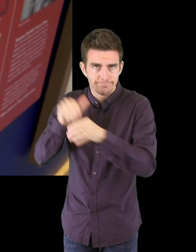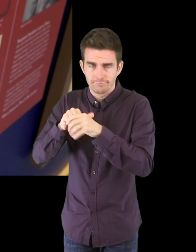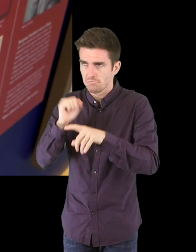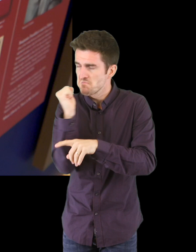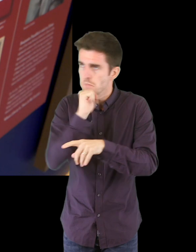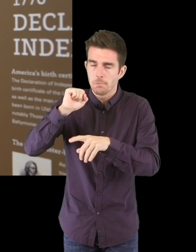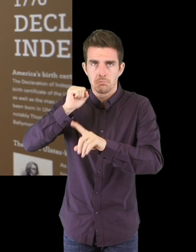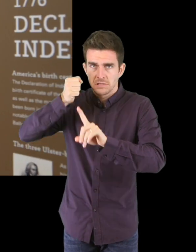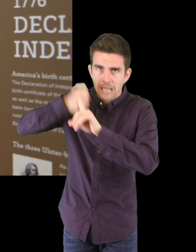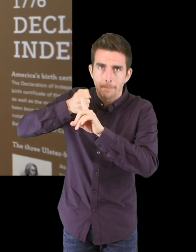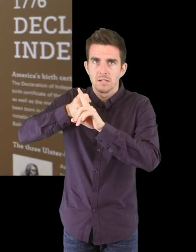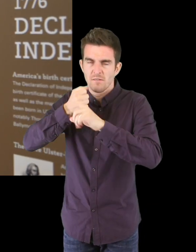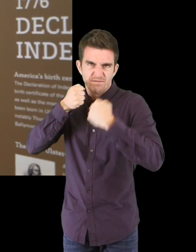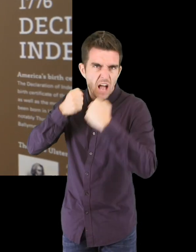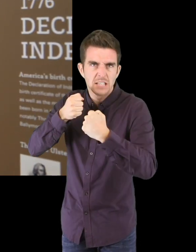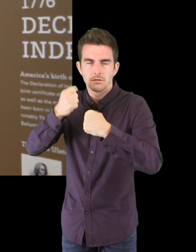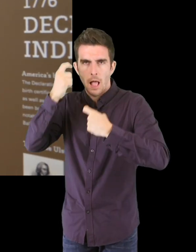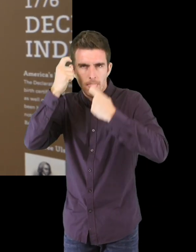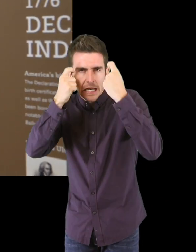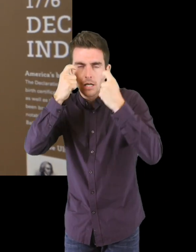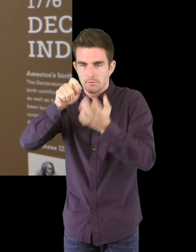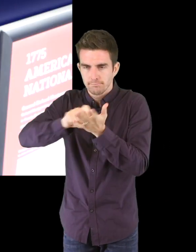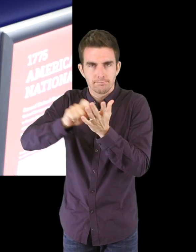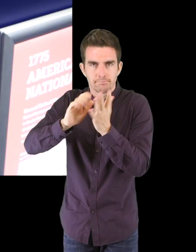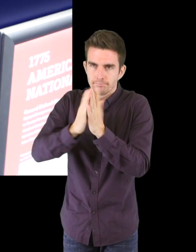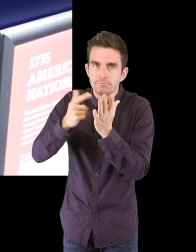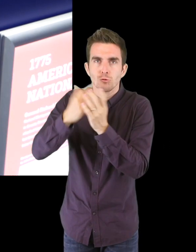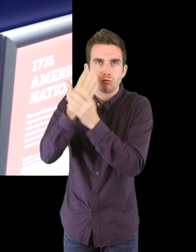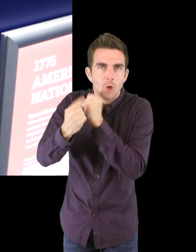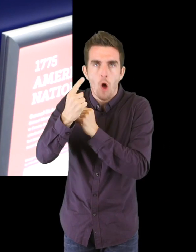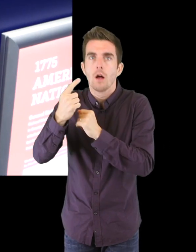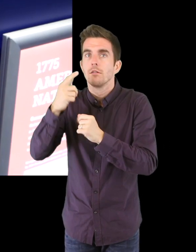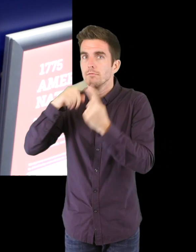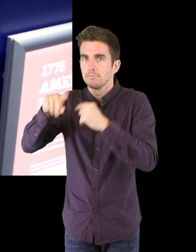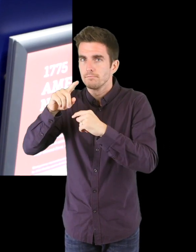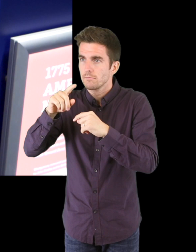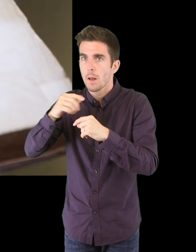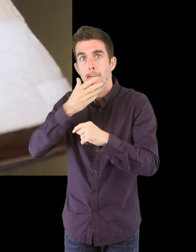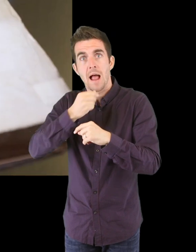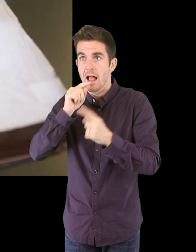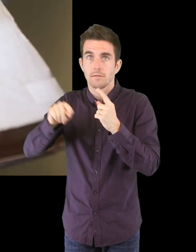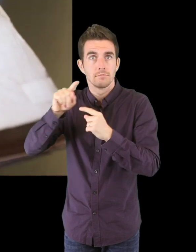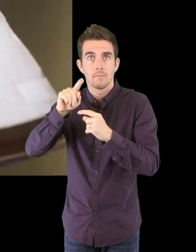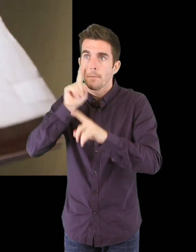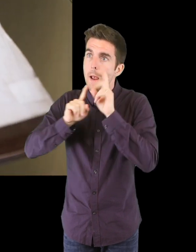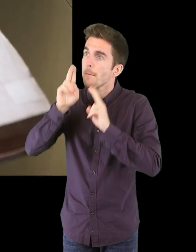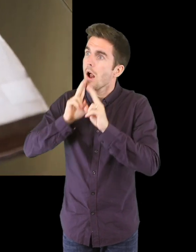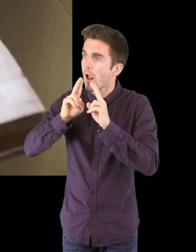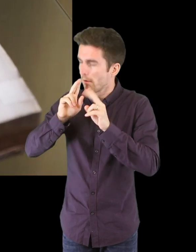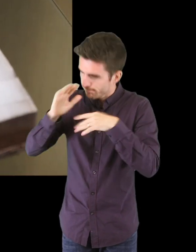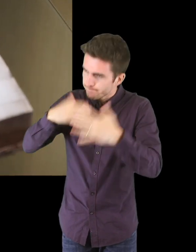fighters, thinkers, theologians, or even as more practical men who printed the Declaration of Independence